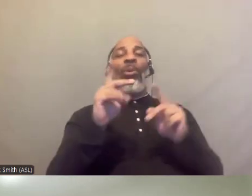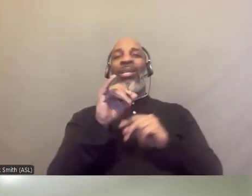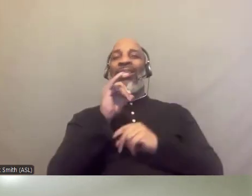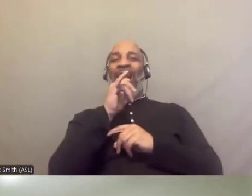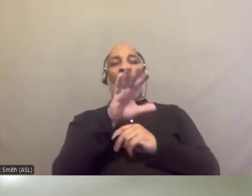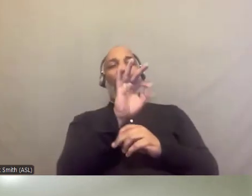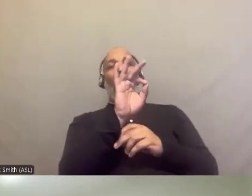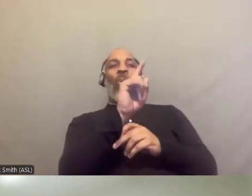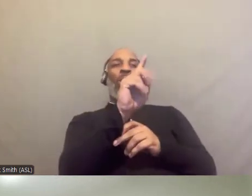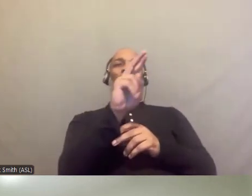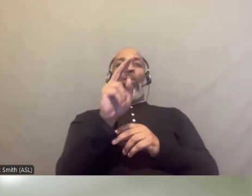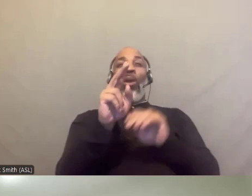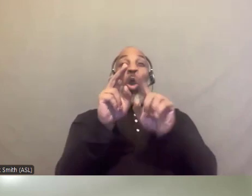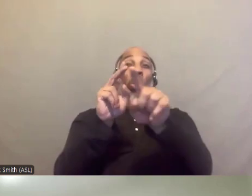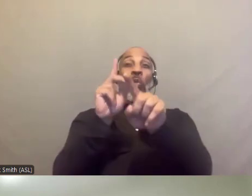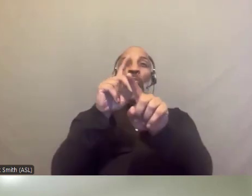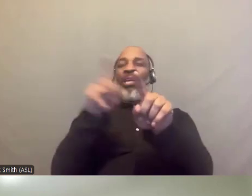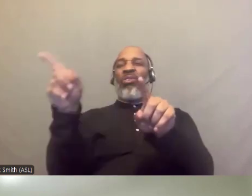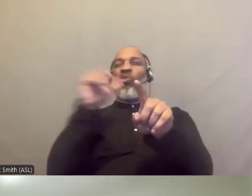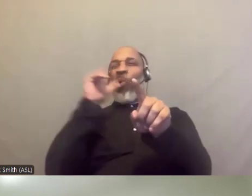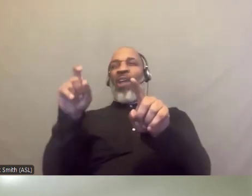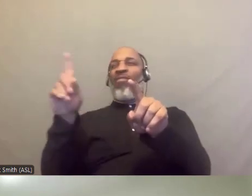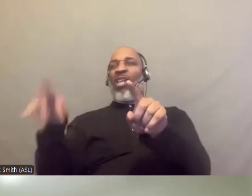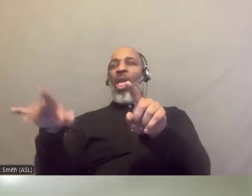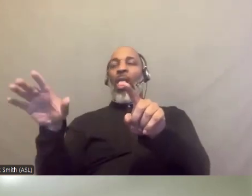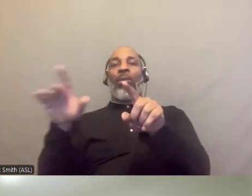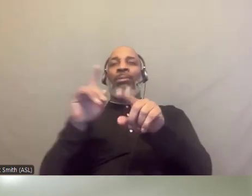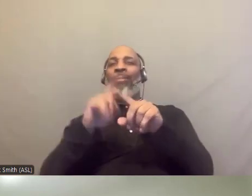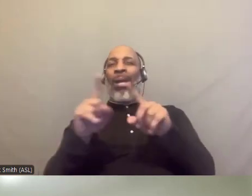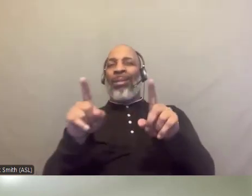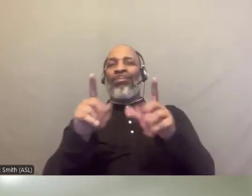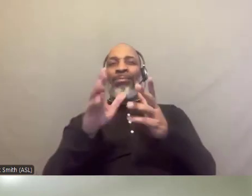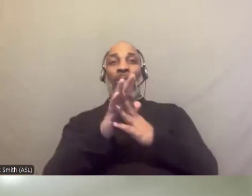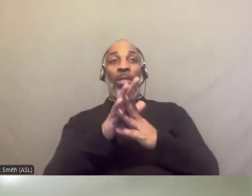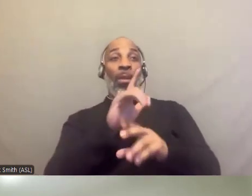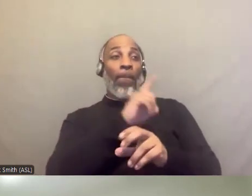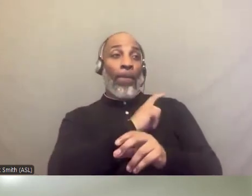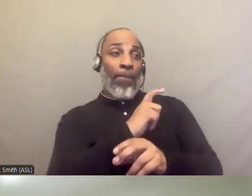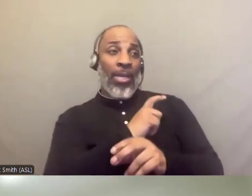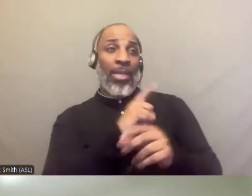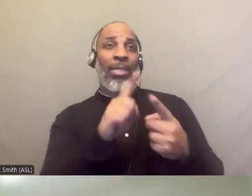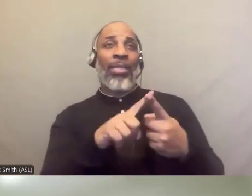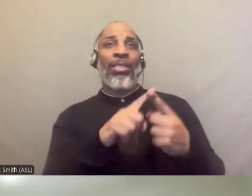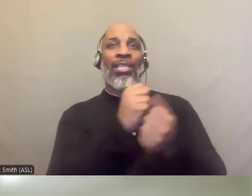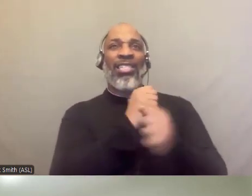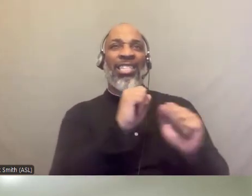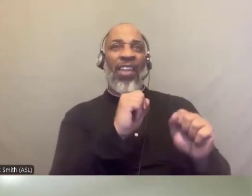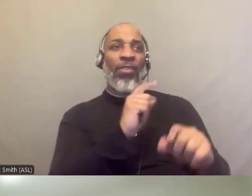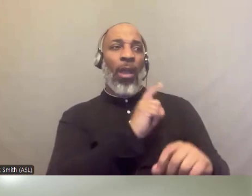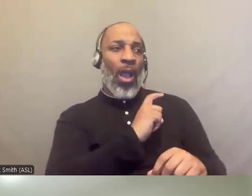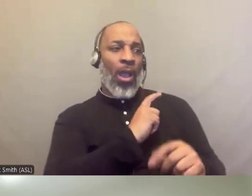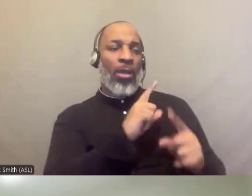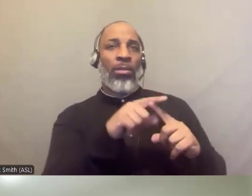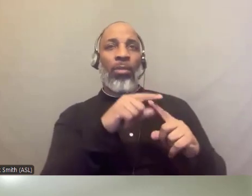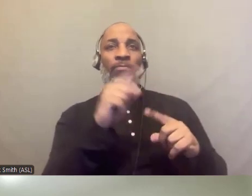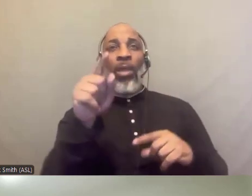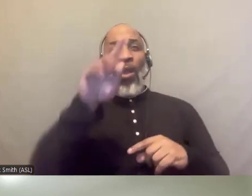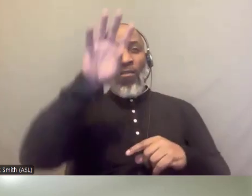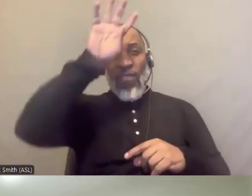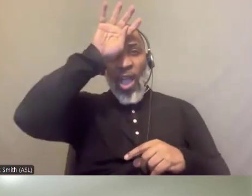3 or 4 categories that come up often in this regard are police and public safety officers, firefighters,